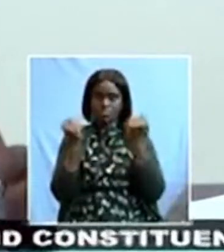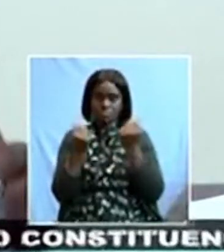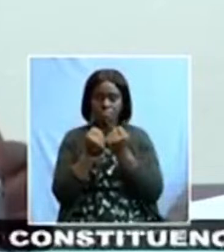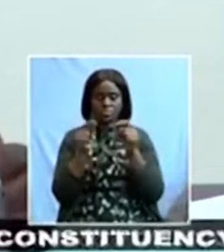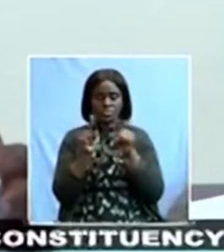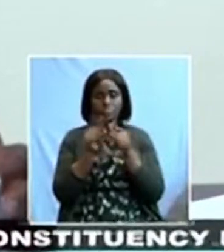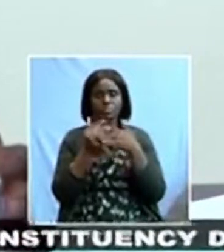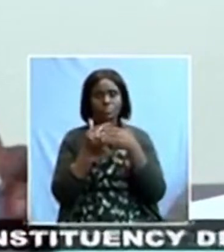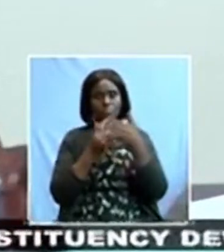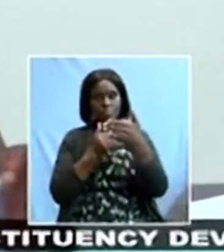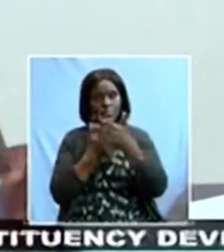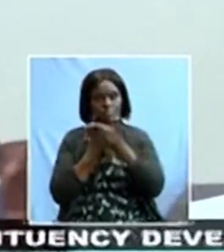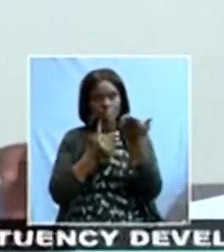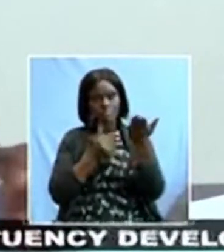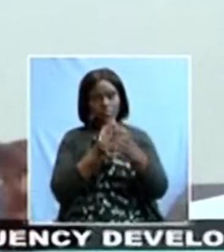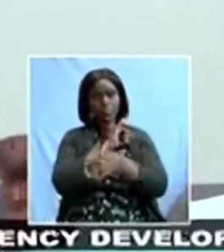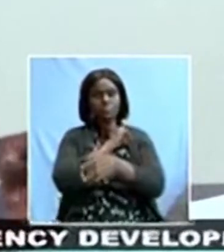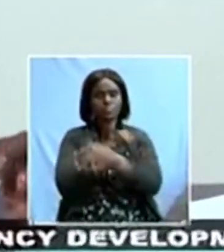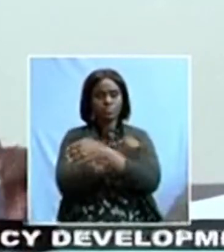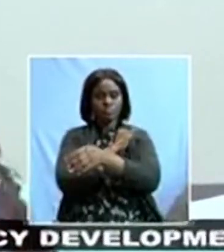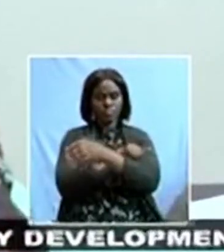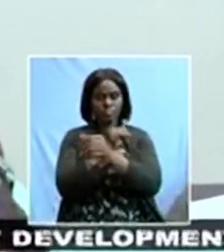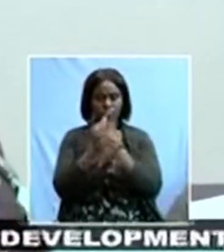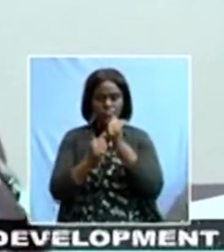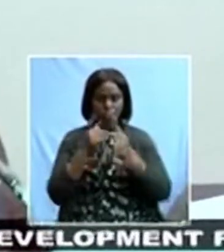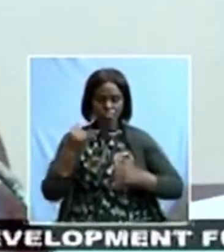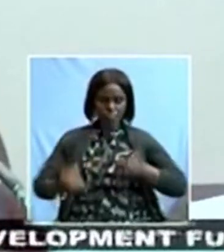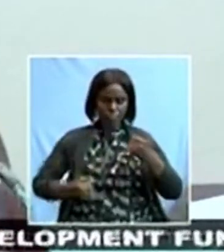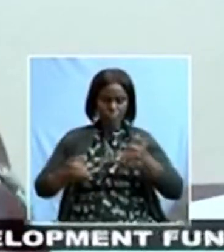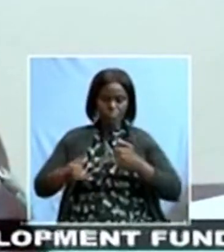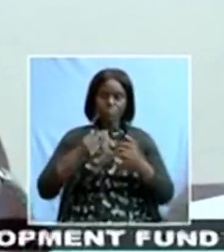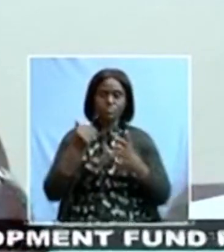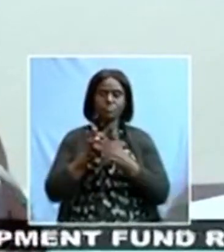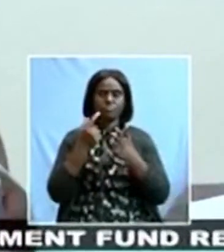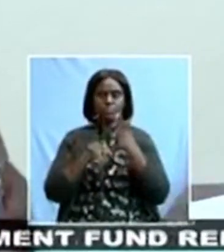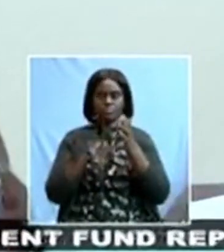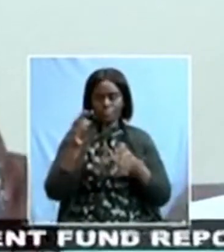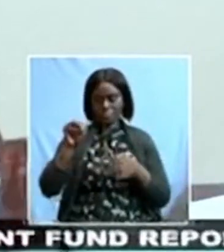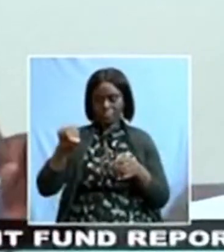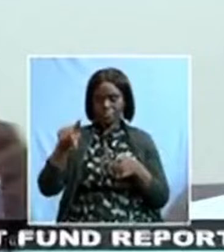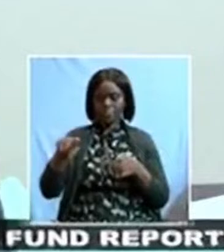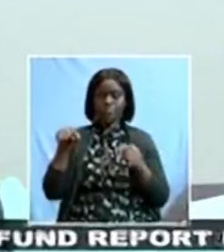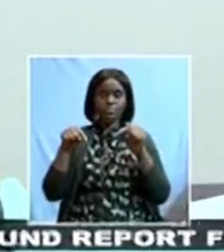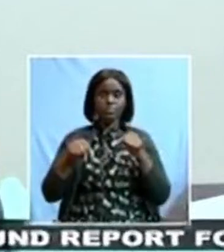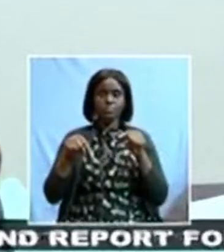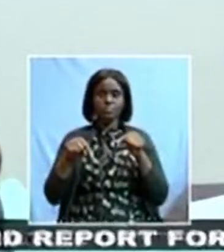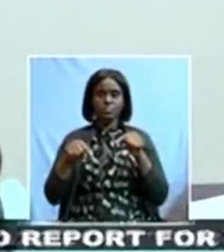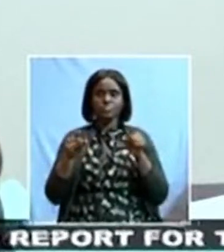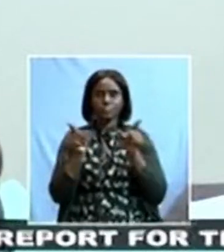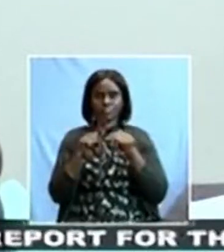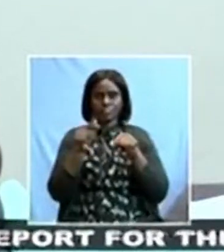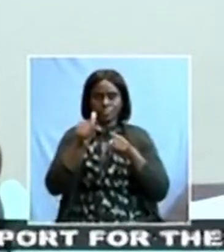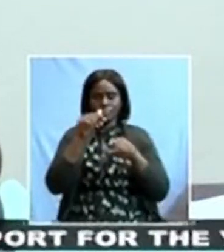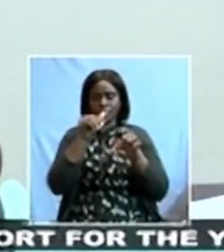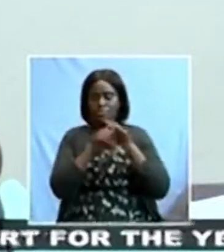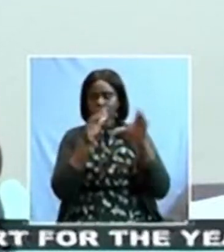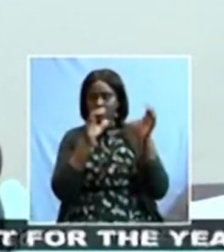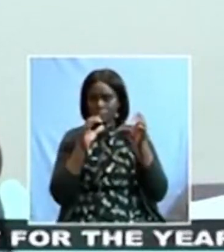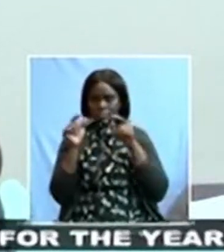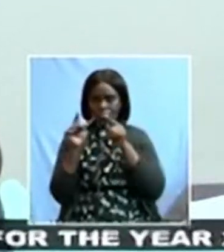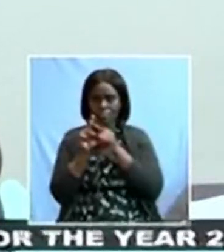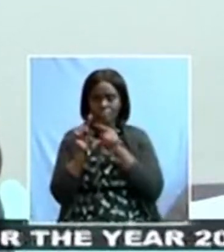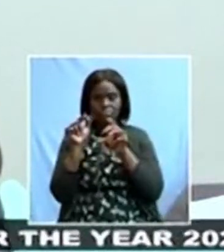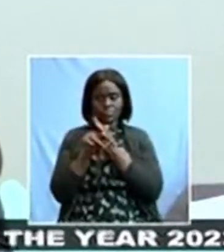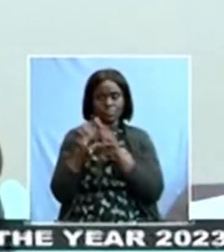extend immunities that are enjoyed by honorable members of parliament when they are in committee as well